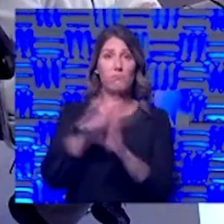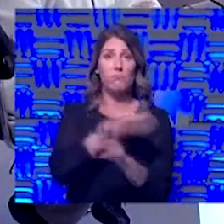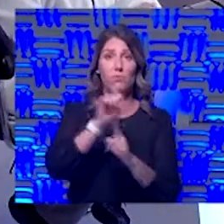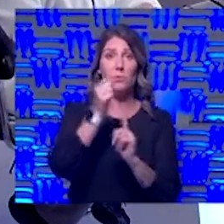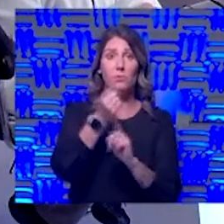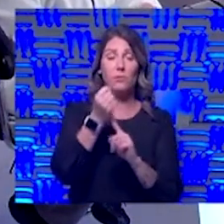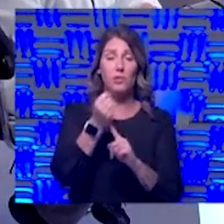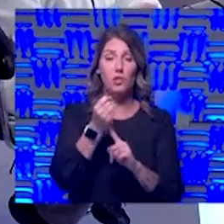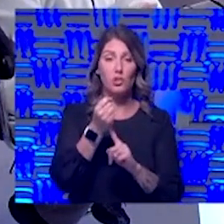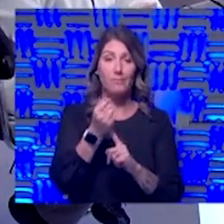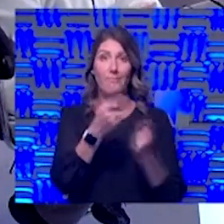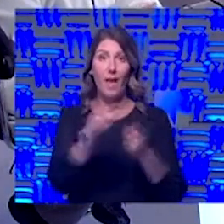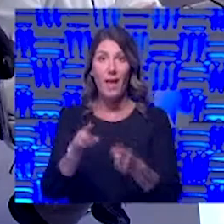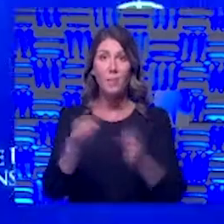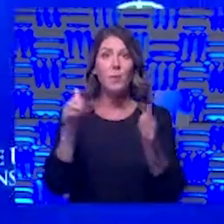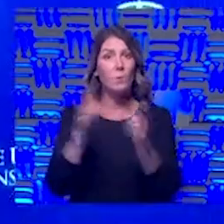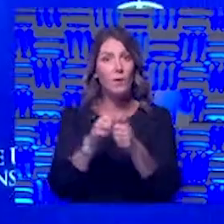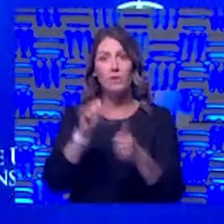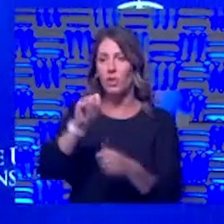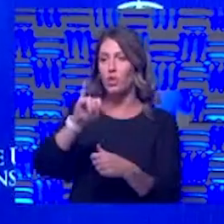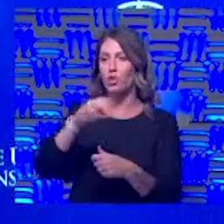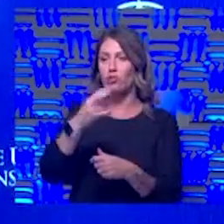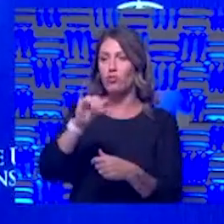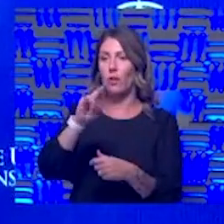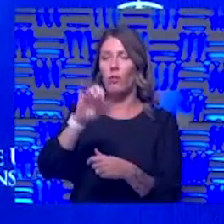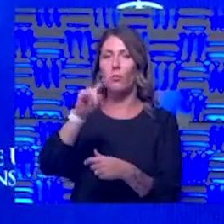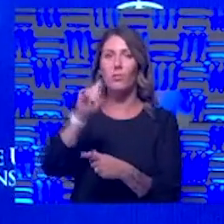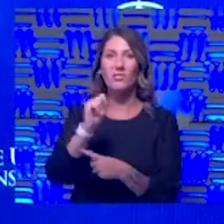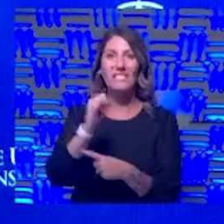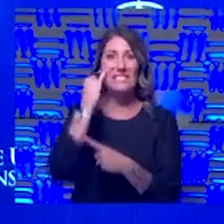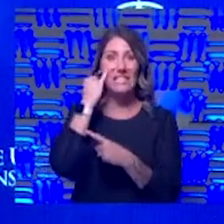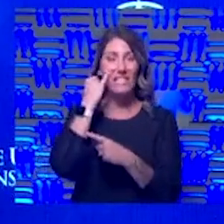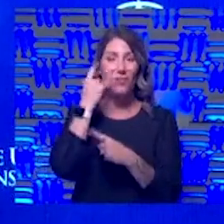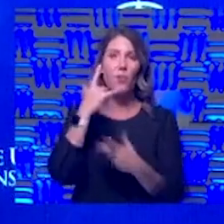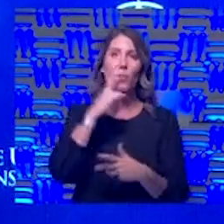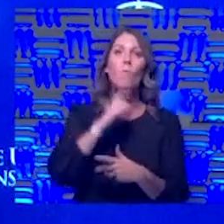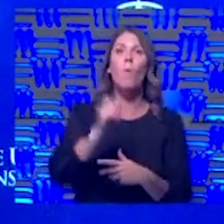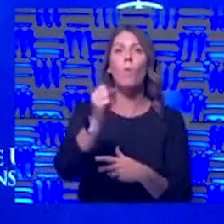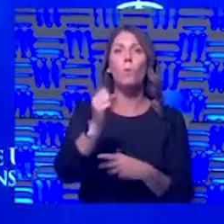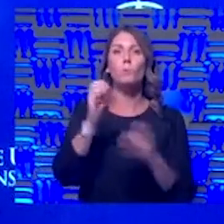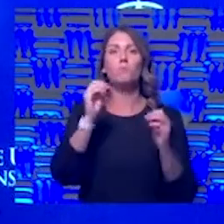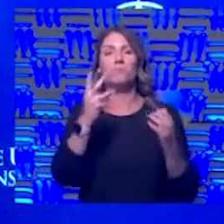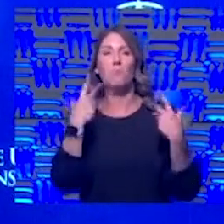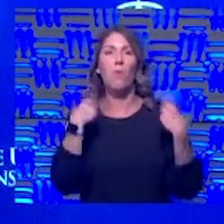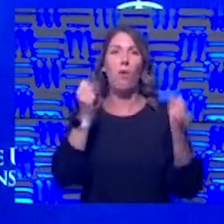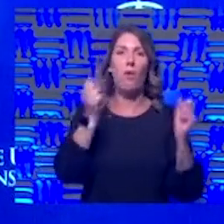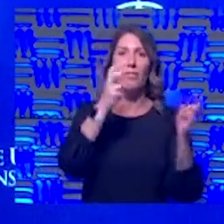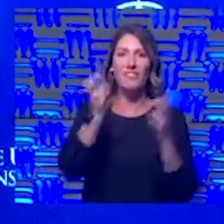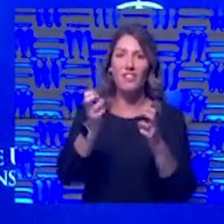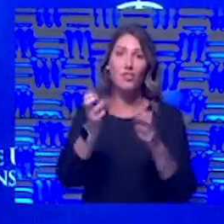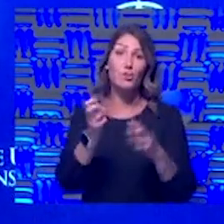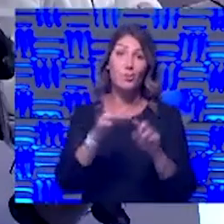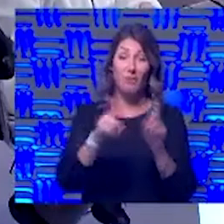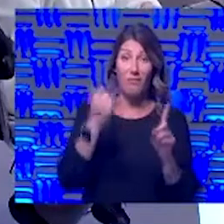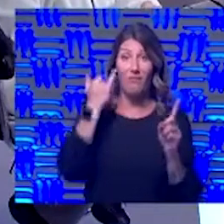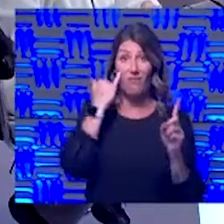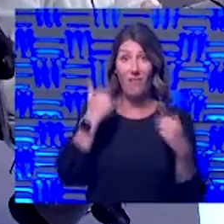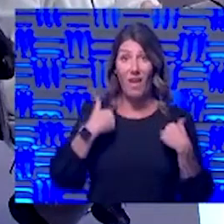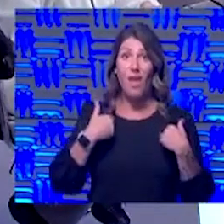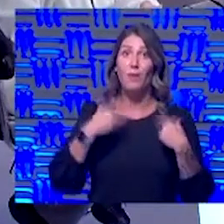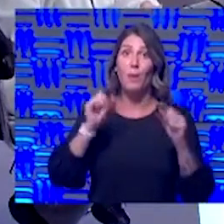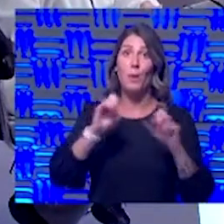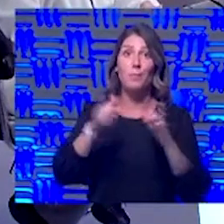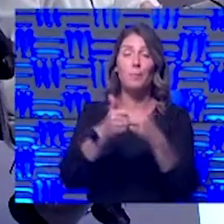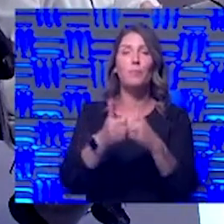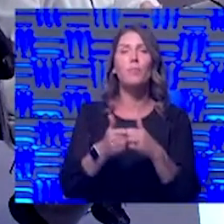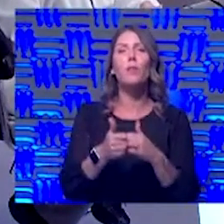healthy and it's stress, that's one thing. If you've got a lot of other health issues, then that can be a challenge. So. Linda wants to know, what